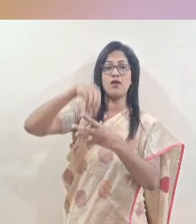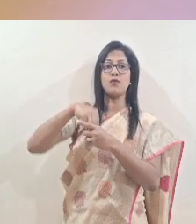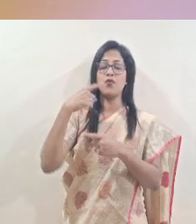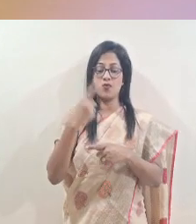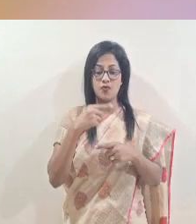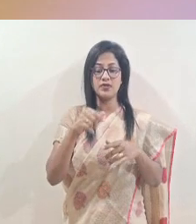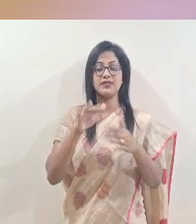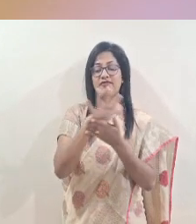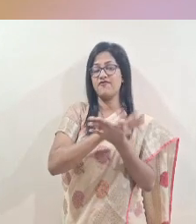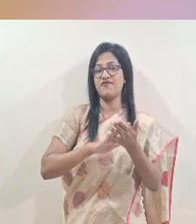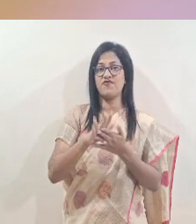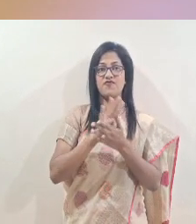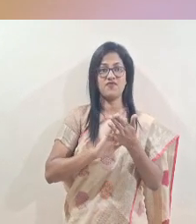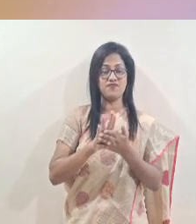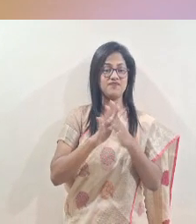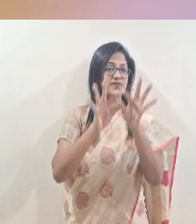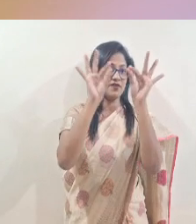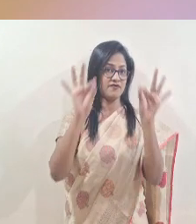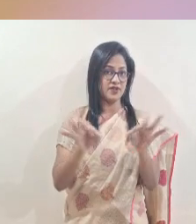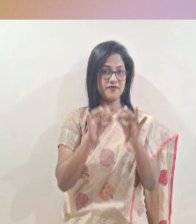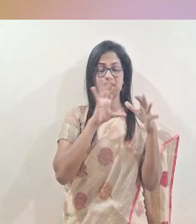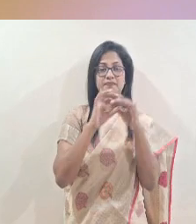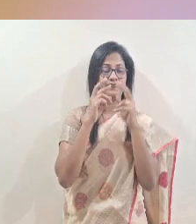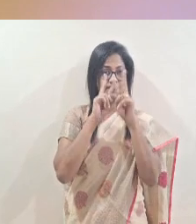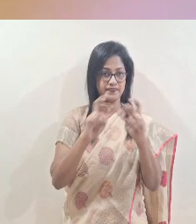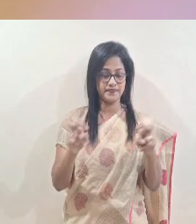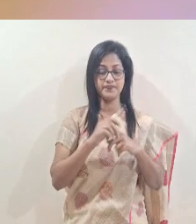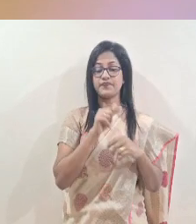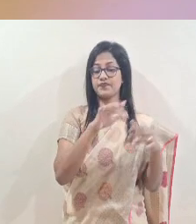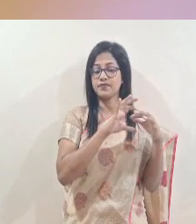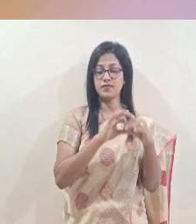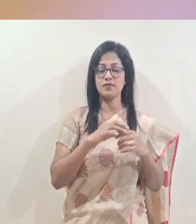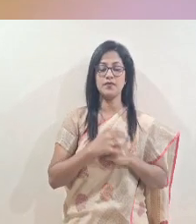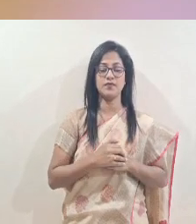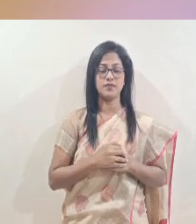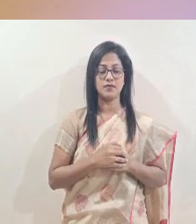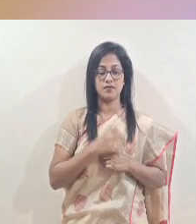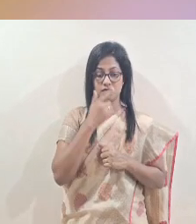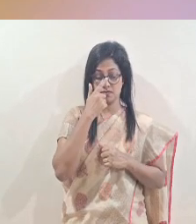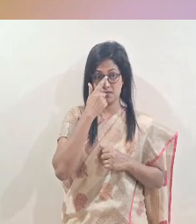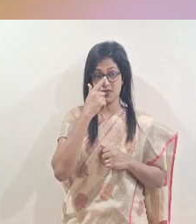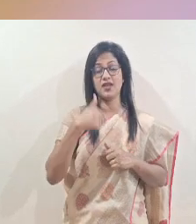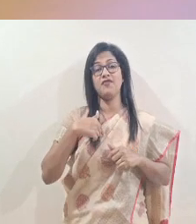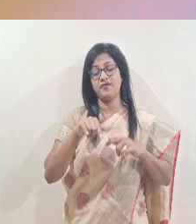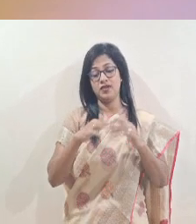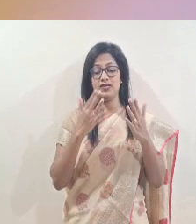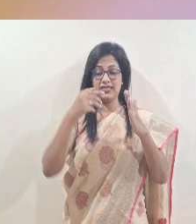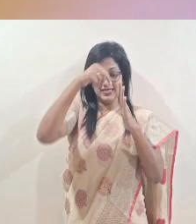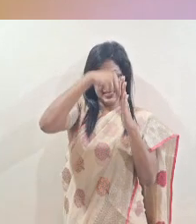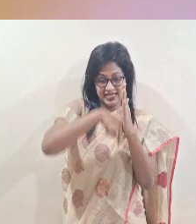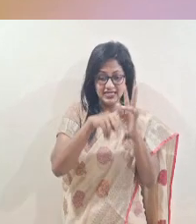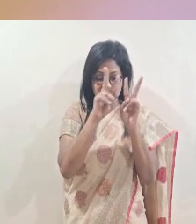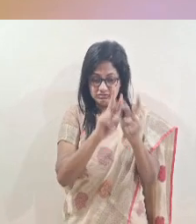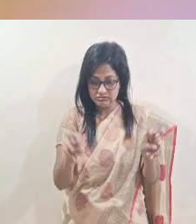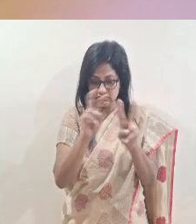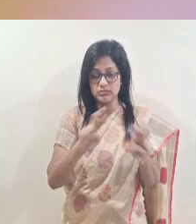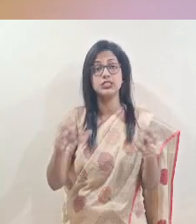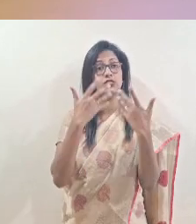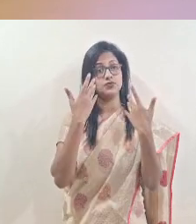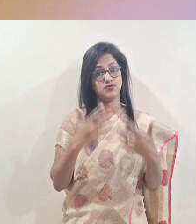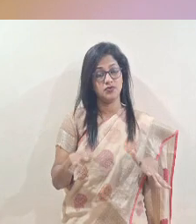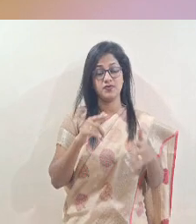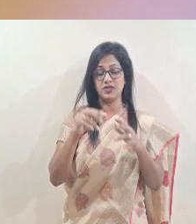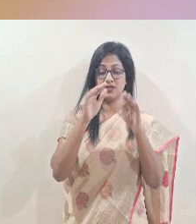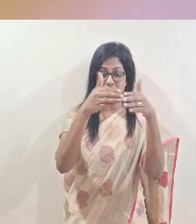our foundational frameworks for the study. And based on this, we were able to do the detailed field studies where we